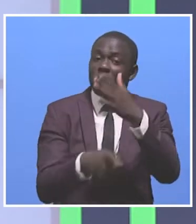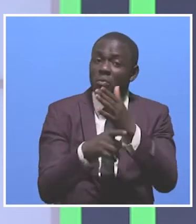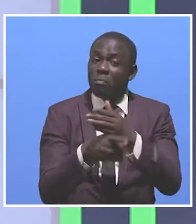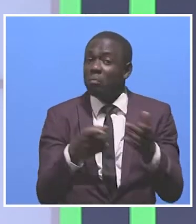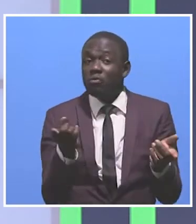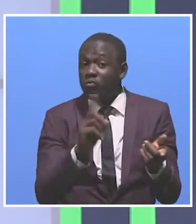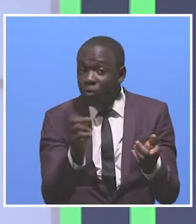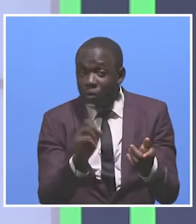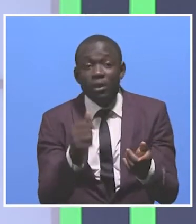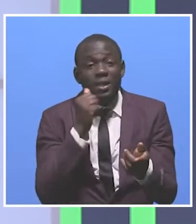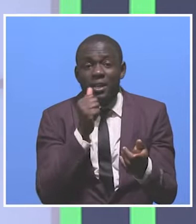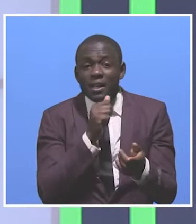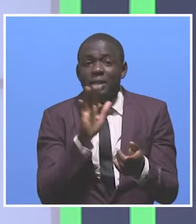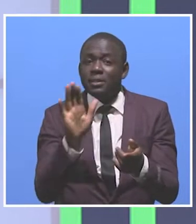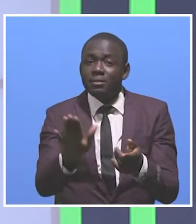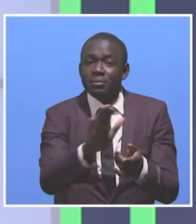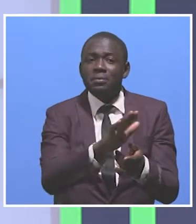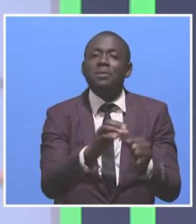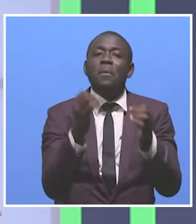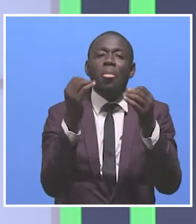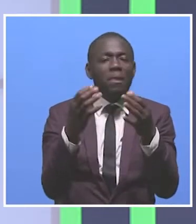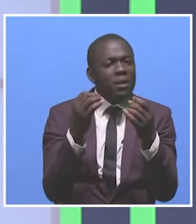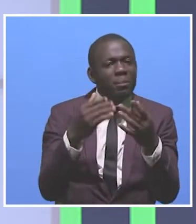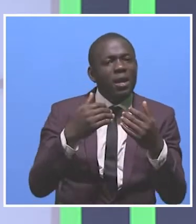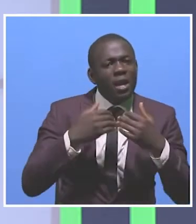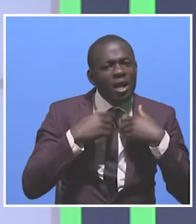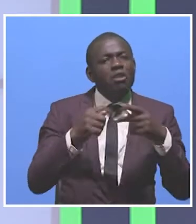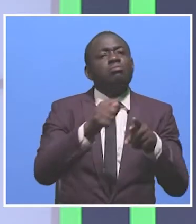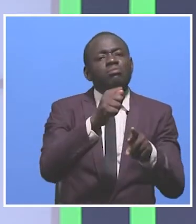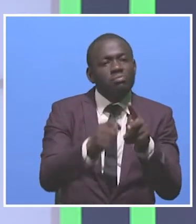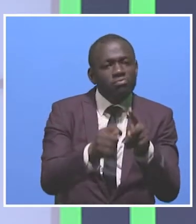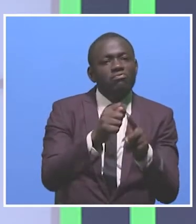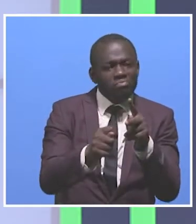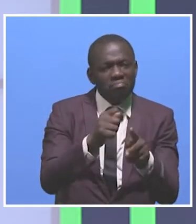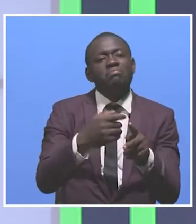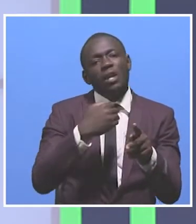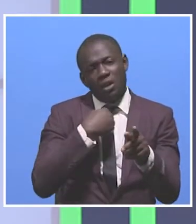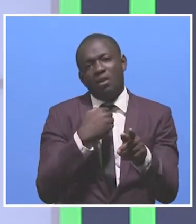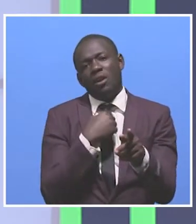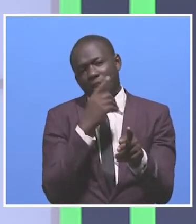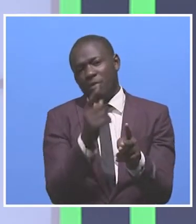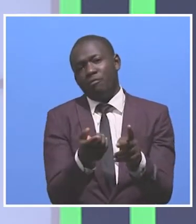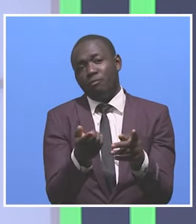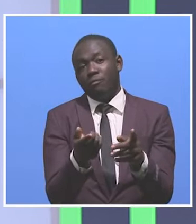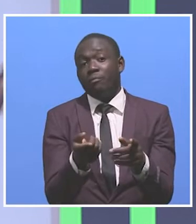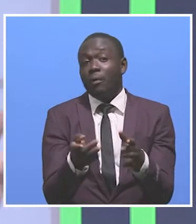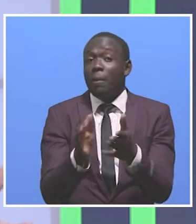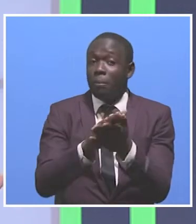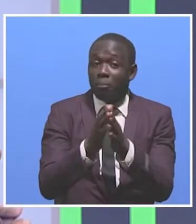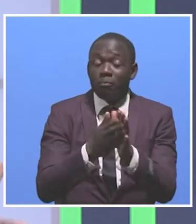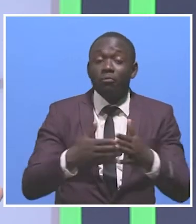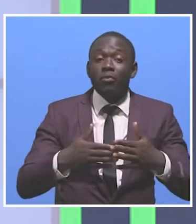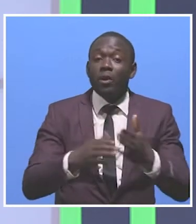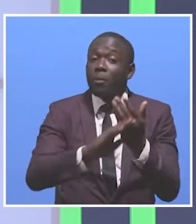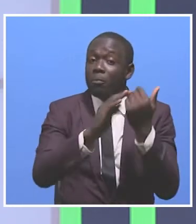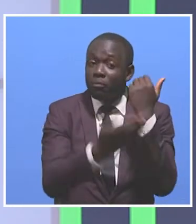lot of girls are having sexual activities and they are falling pregnant, and between the ages